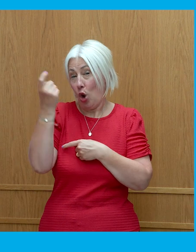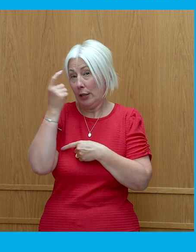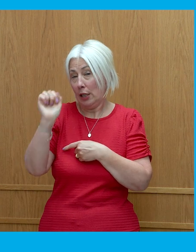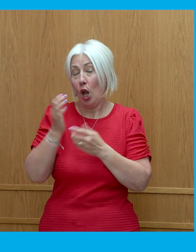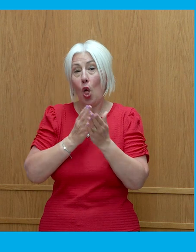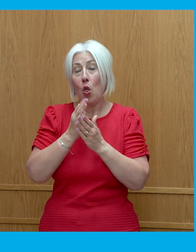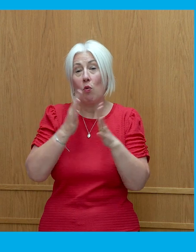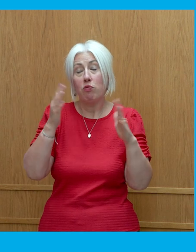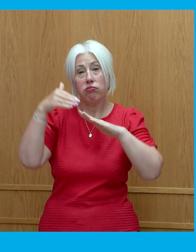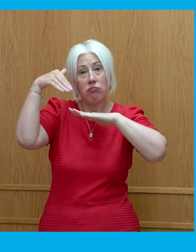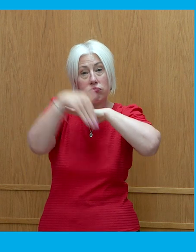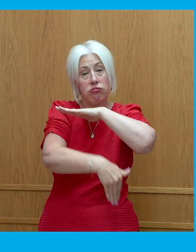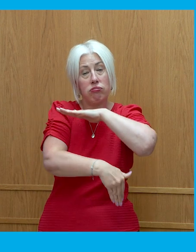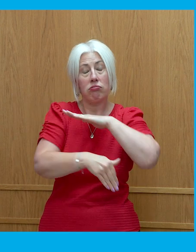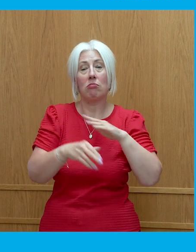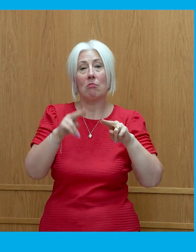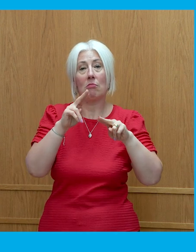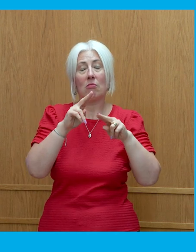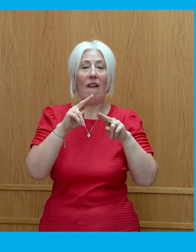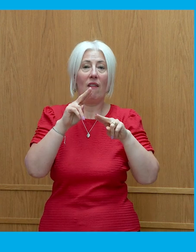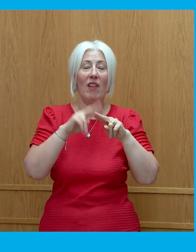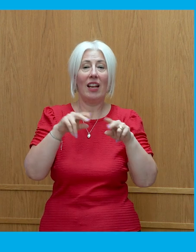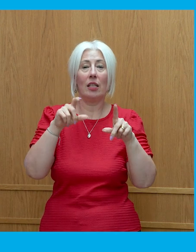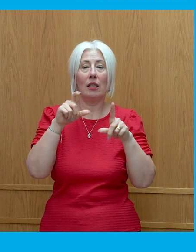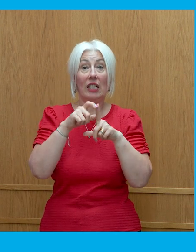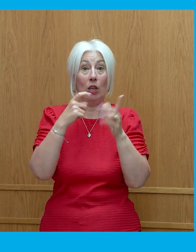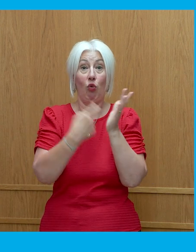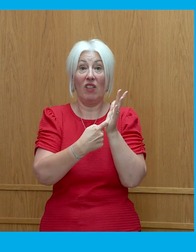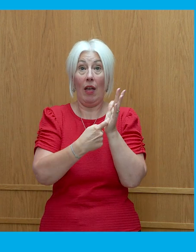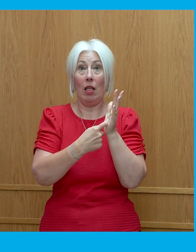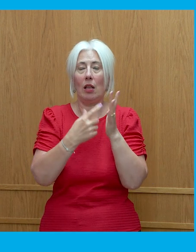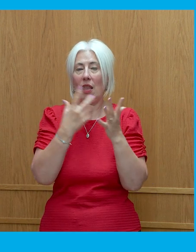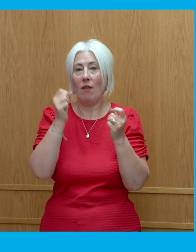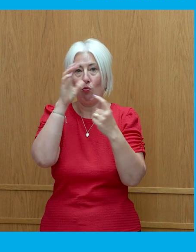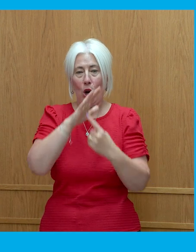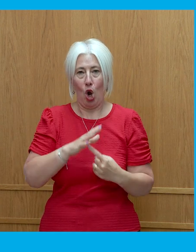Great Depression, when FDR had very large majorities, he